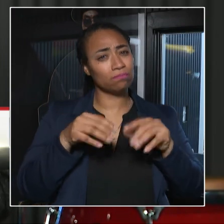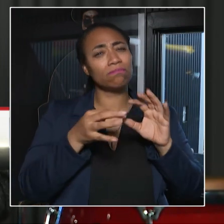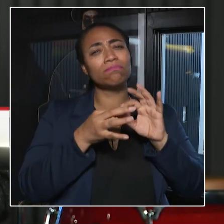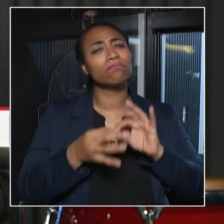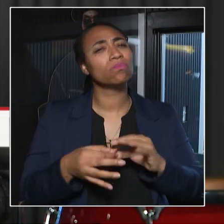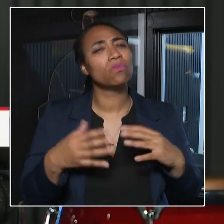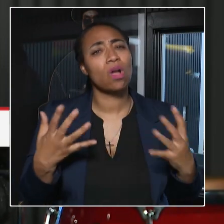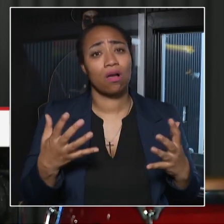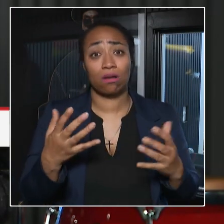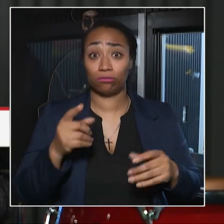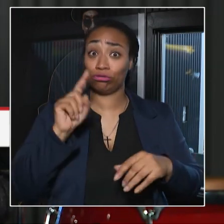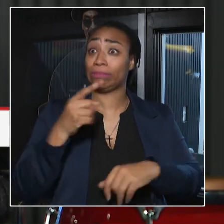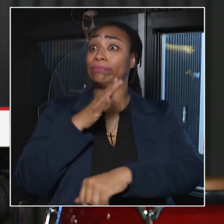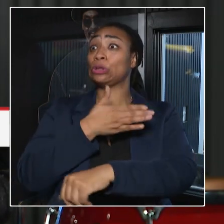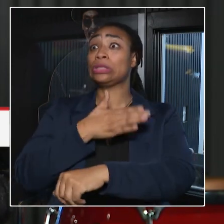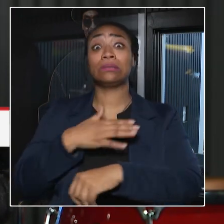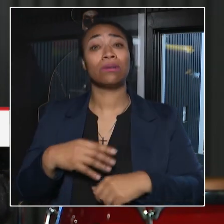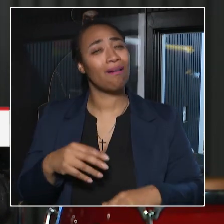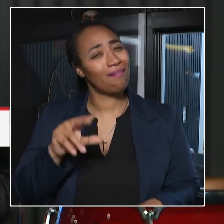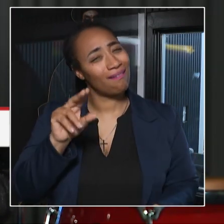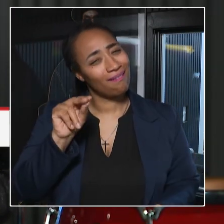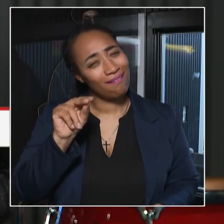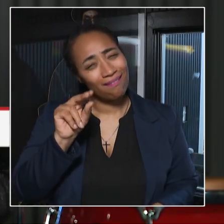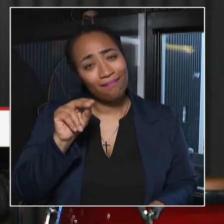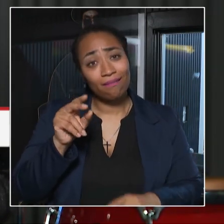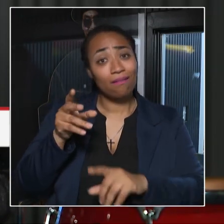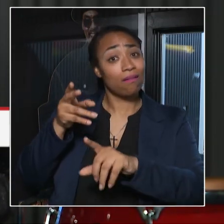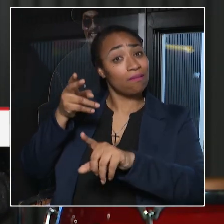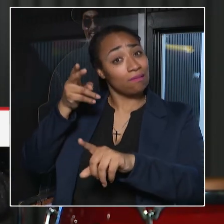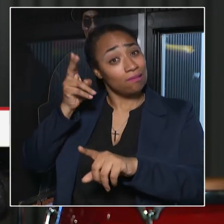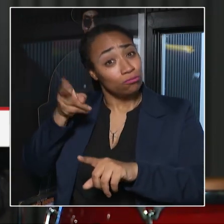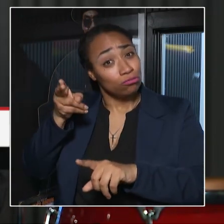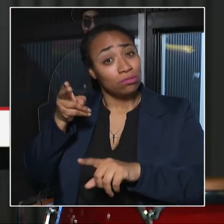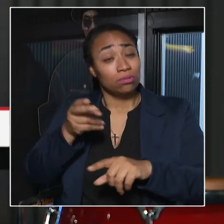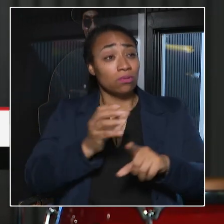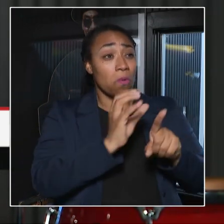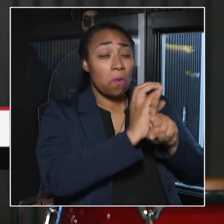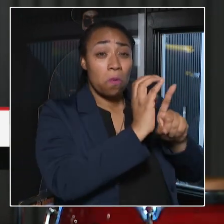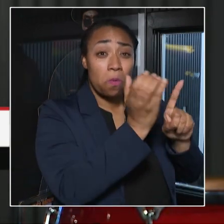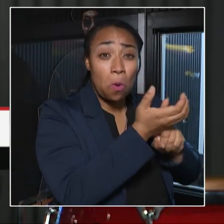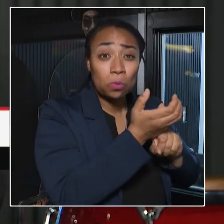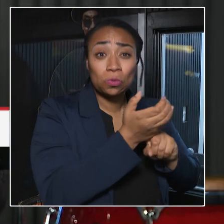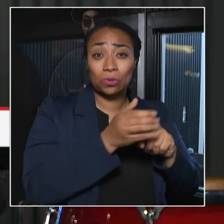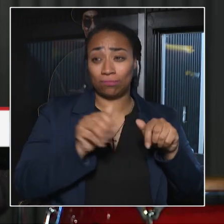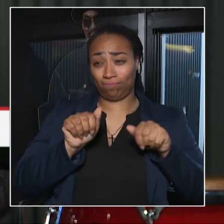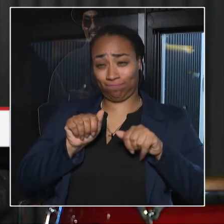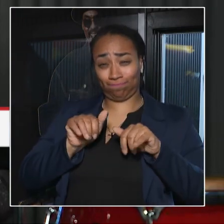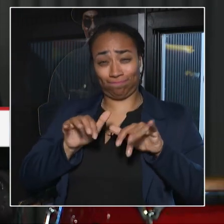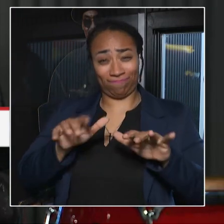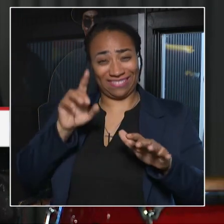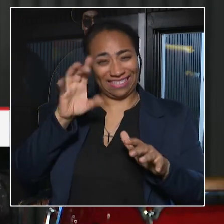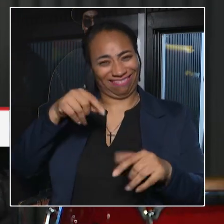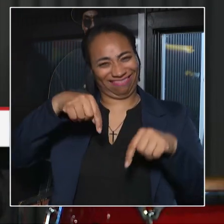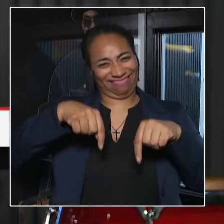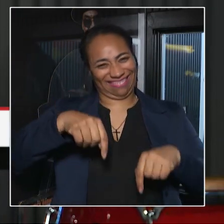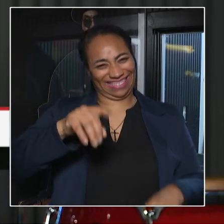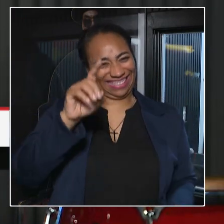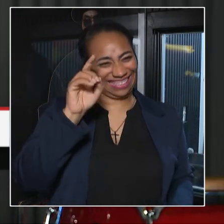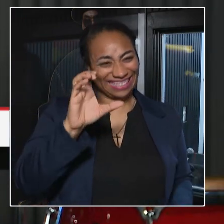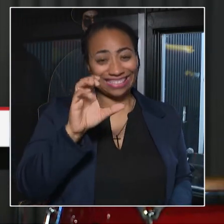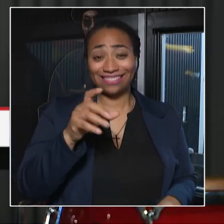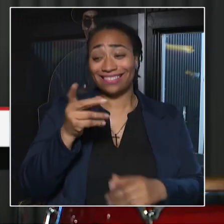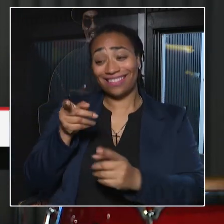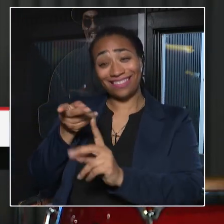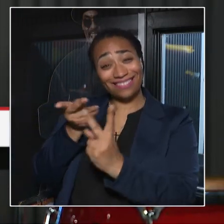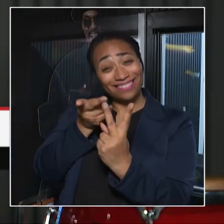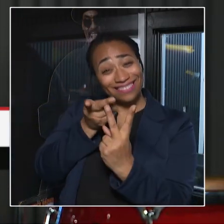it's a sound that belongs to DC. Because Ron and Natalie's perseverance, and that's a word that's so important, we